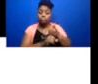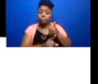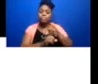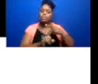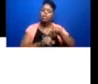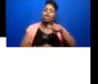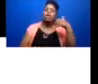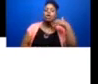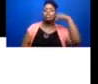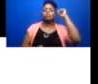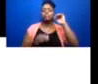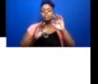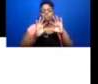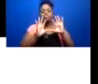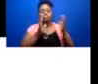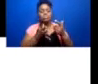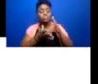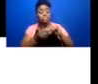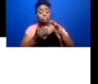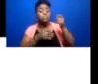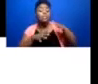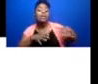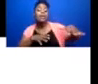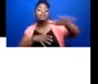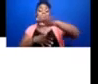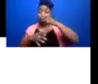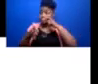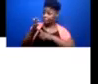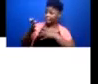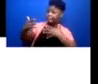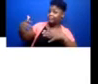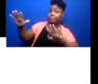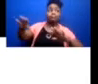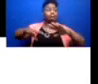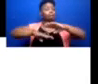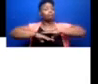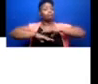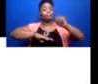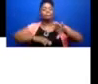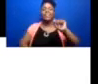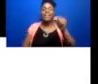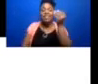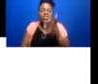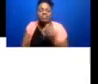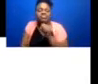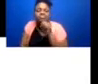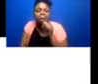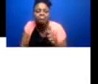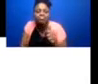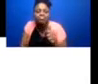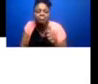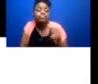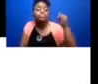enough, and that it helps white supremacy to relax.